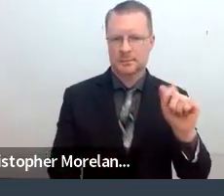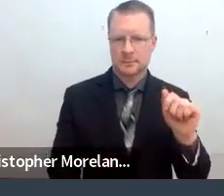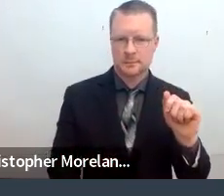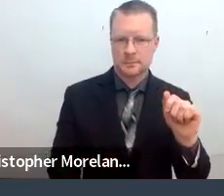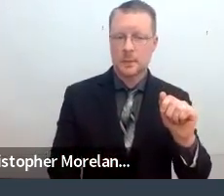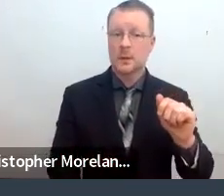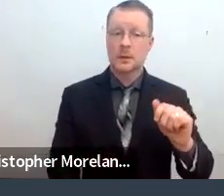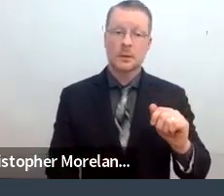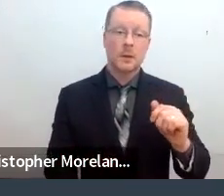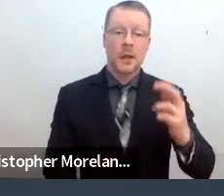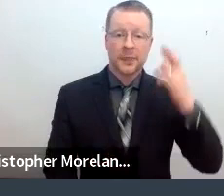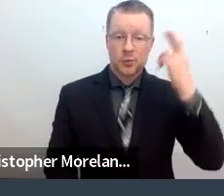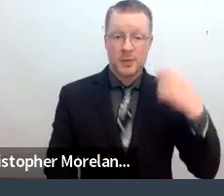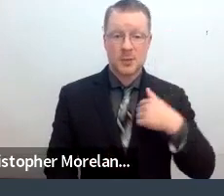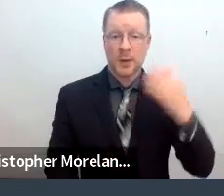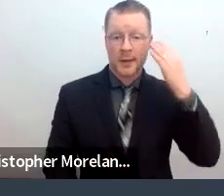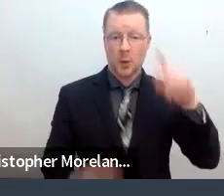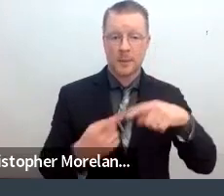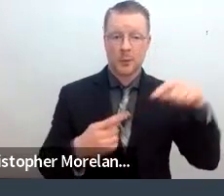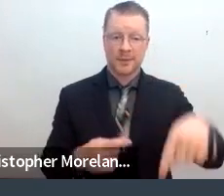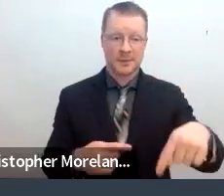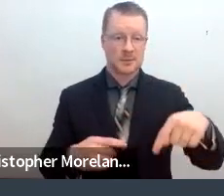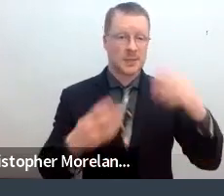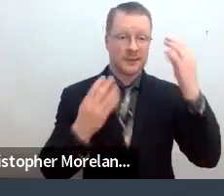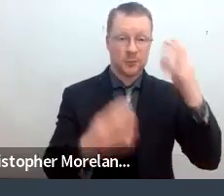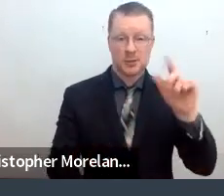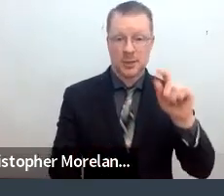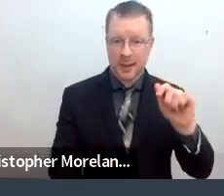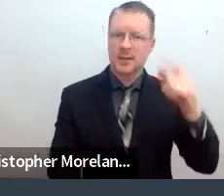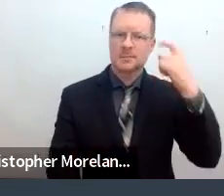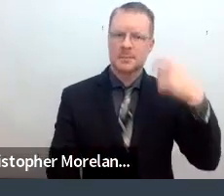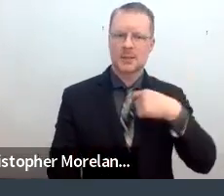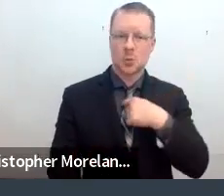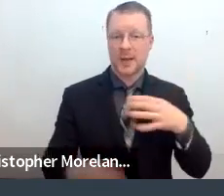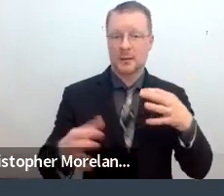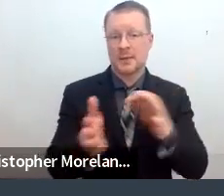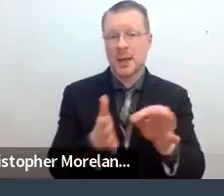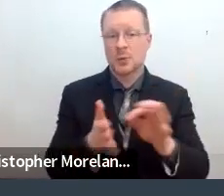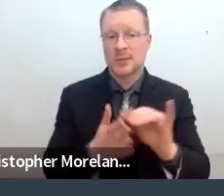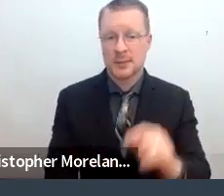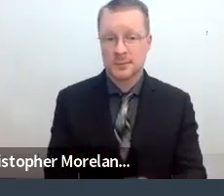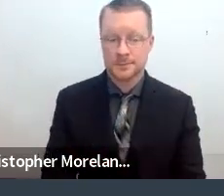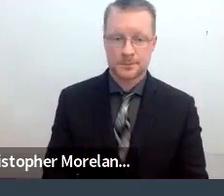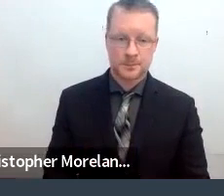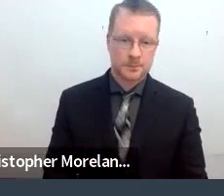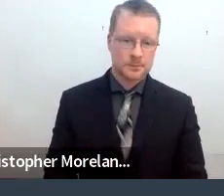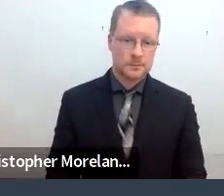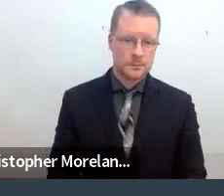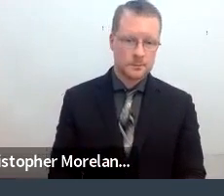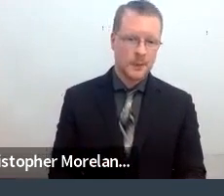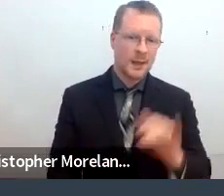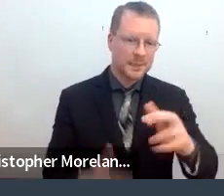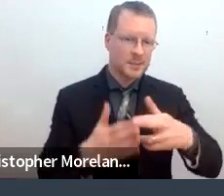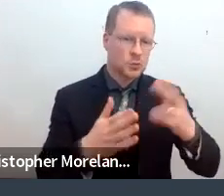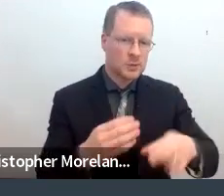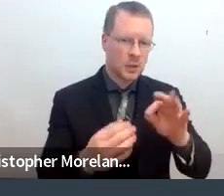First, we need to collect data. And the reason we know about this information and this data is because we're counting